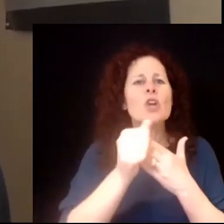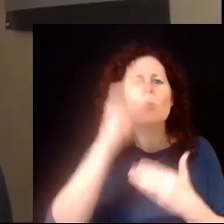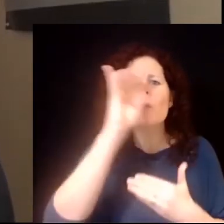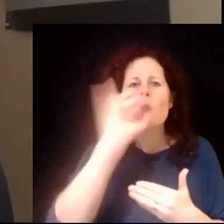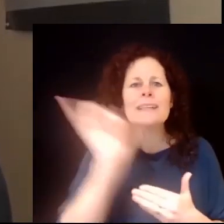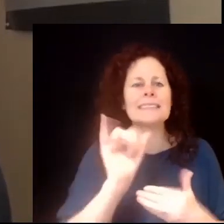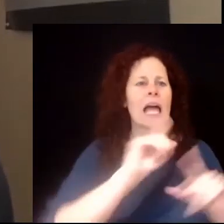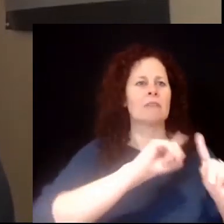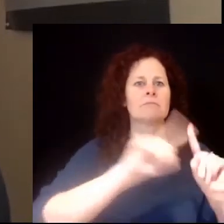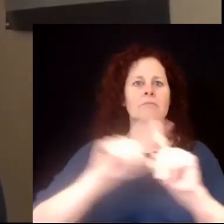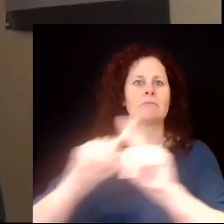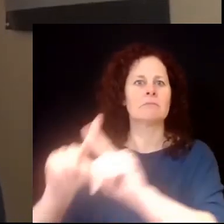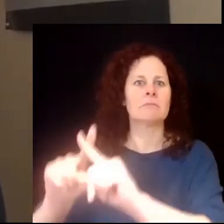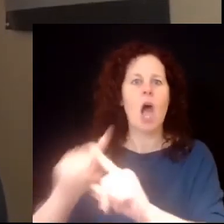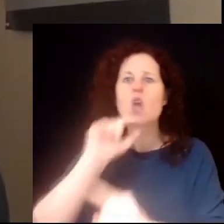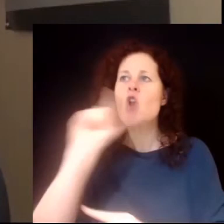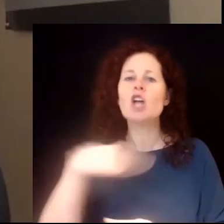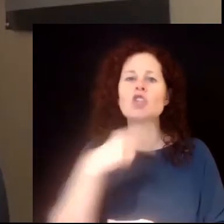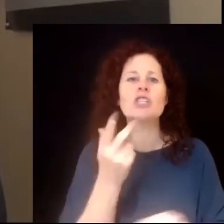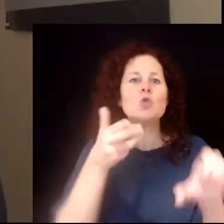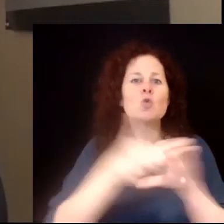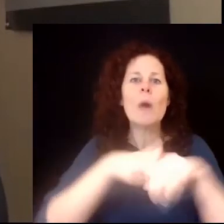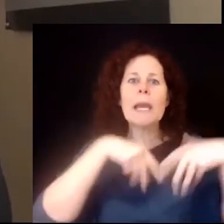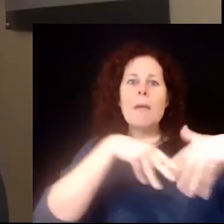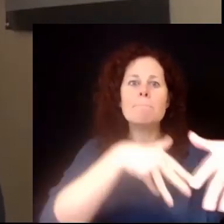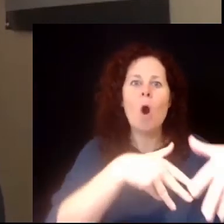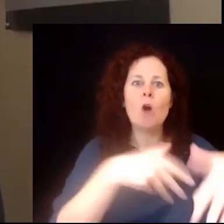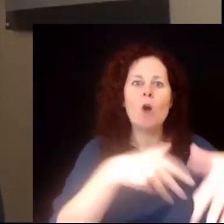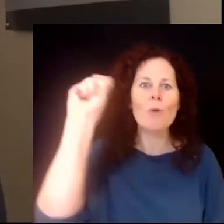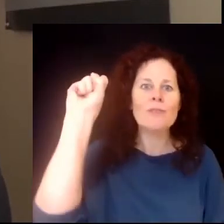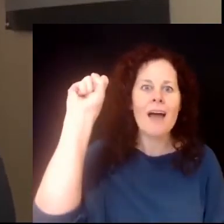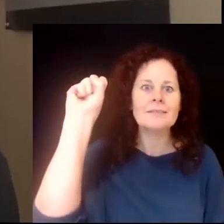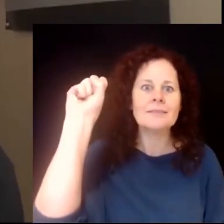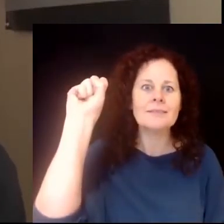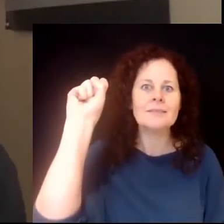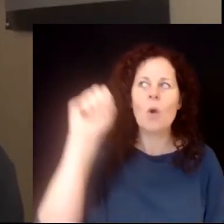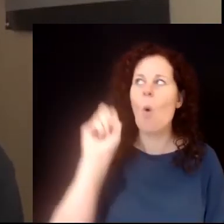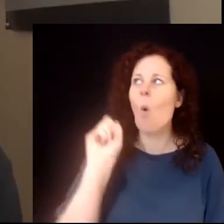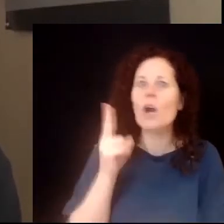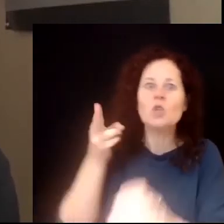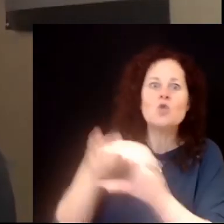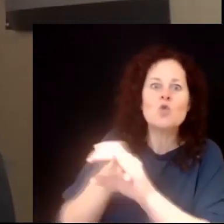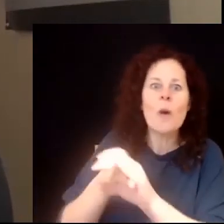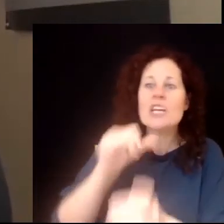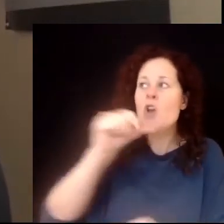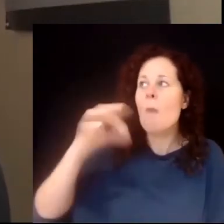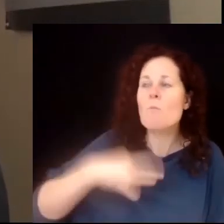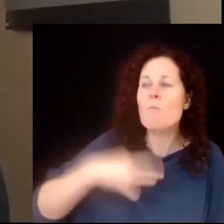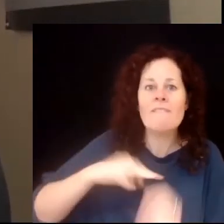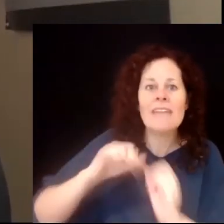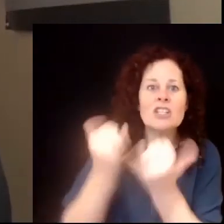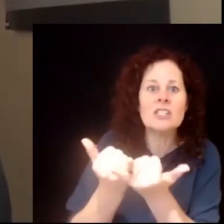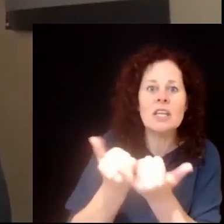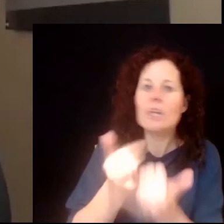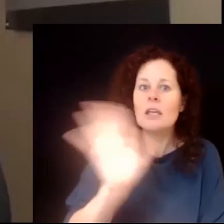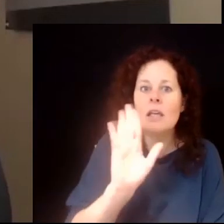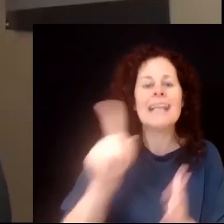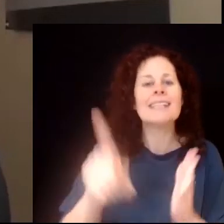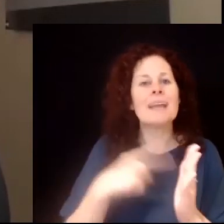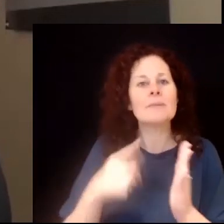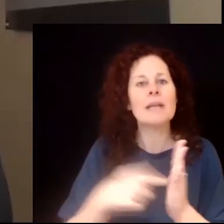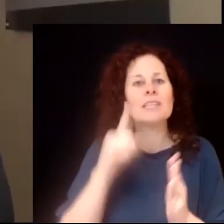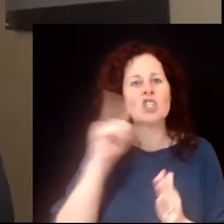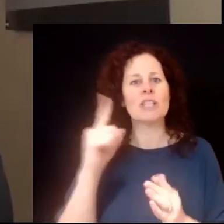love myself and my community. I learned that leading doesn't always look like marching in a protest or starting a nonprofit. Sometimes it's